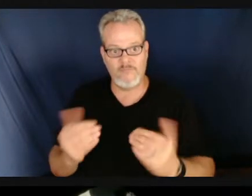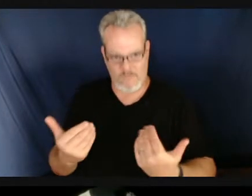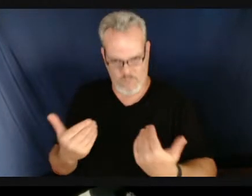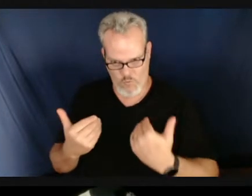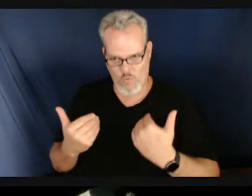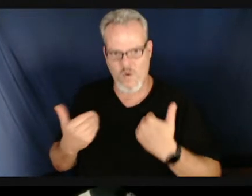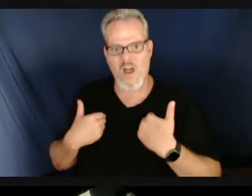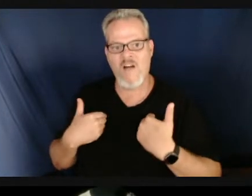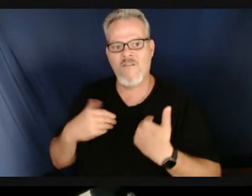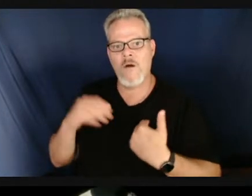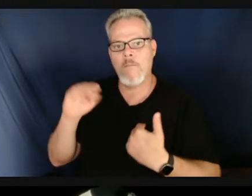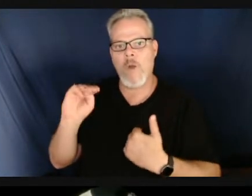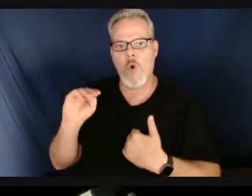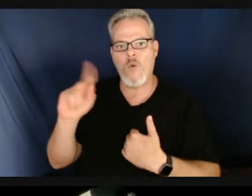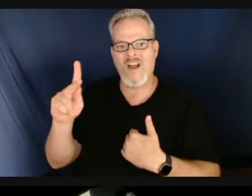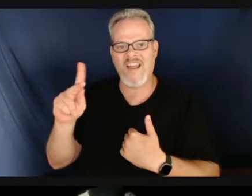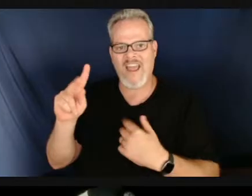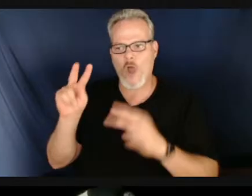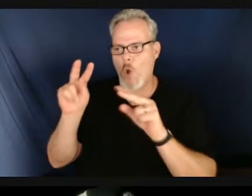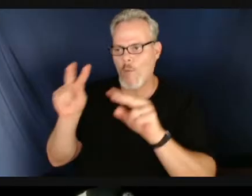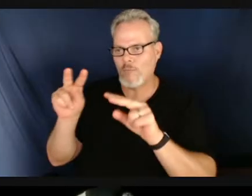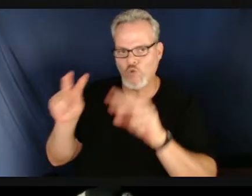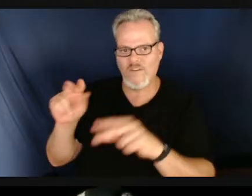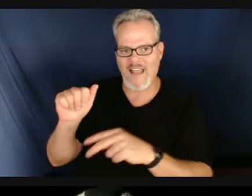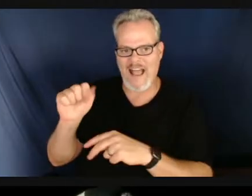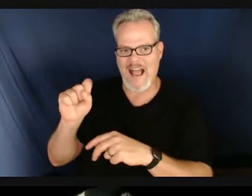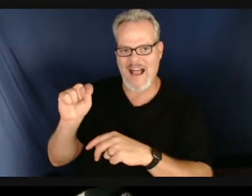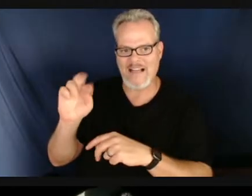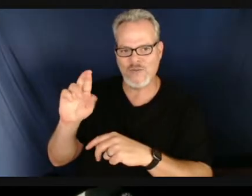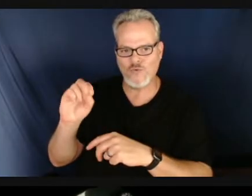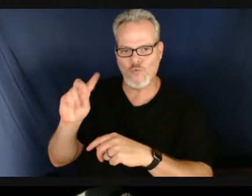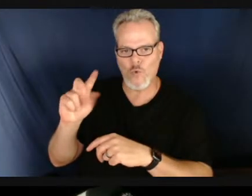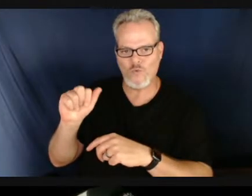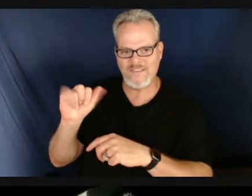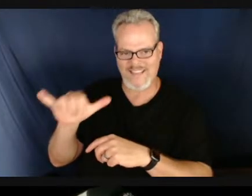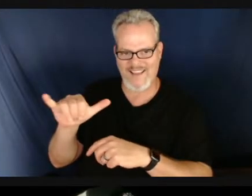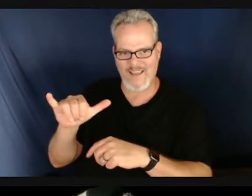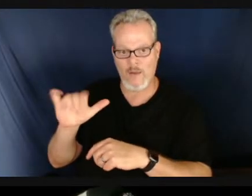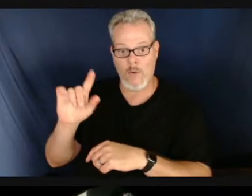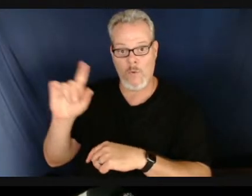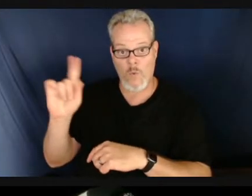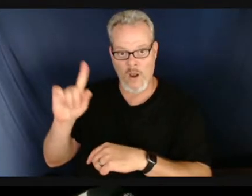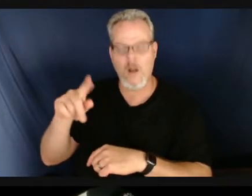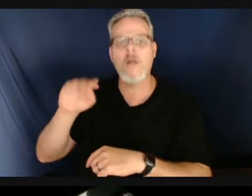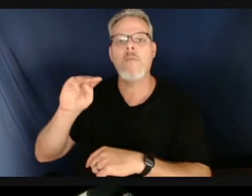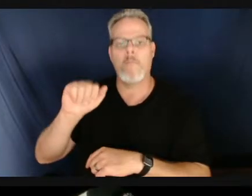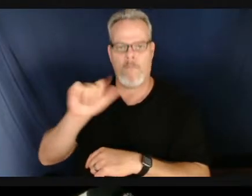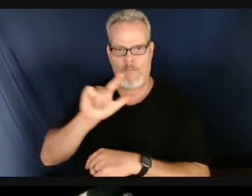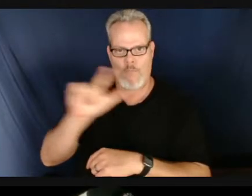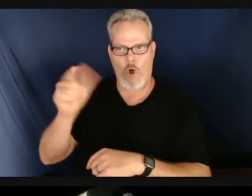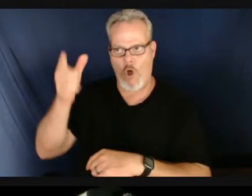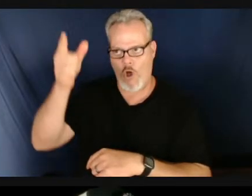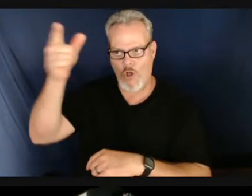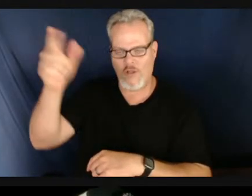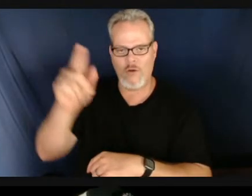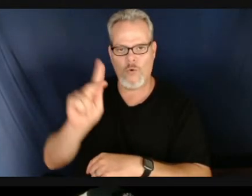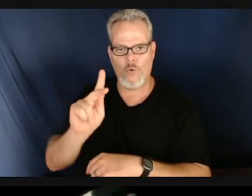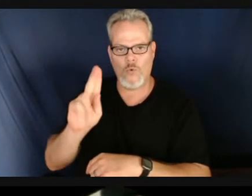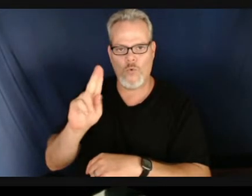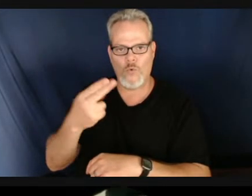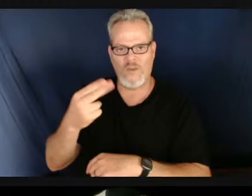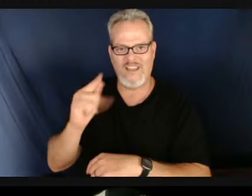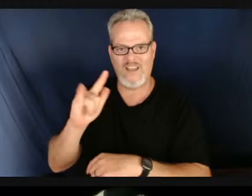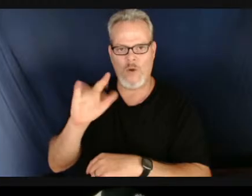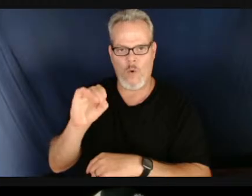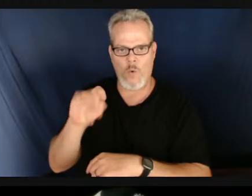the Mauna Kea Observatory's Astro Day at the Prince Kuhio Plaza. Are we going to this, Dane? Are we signed